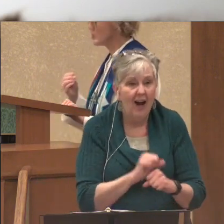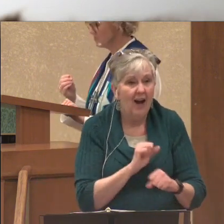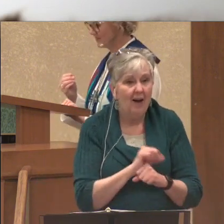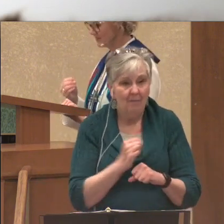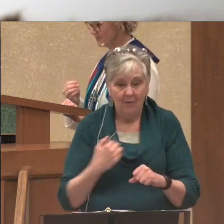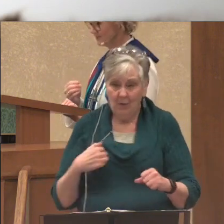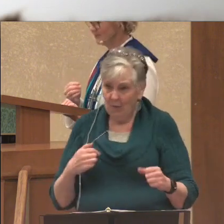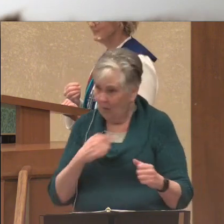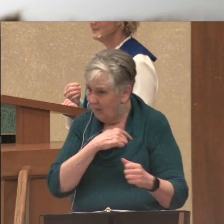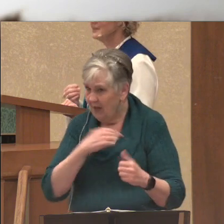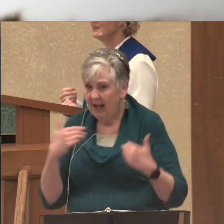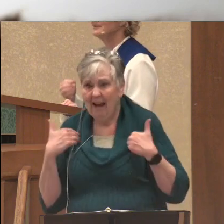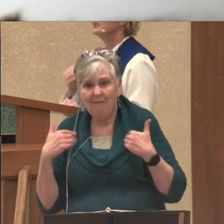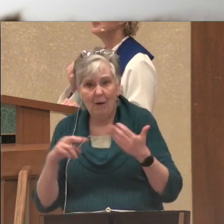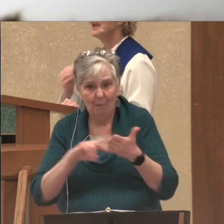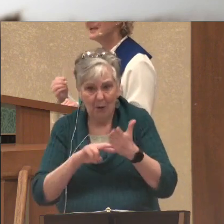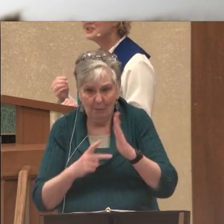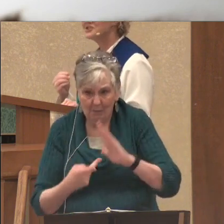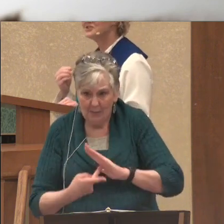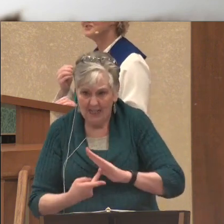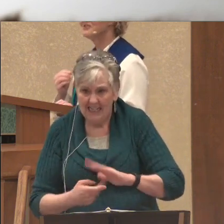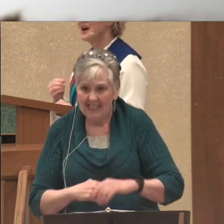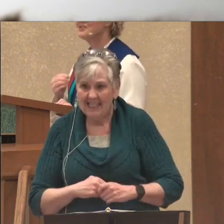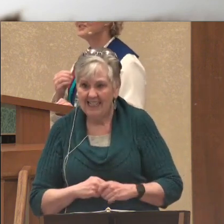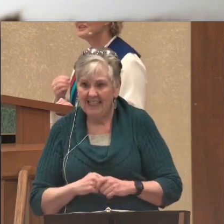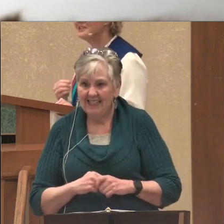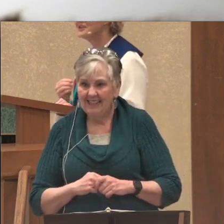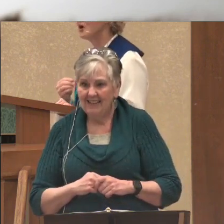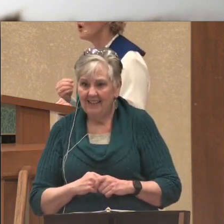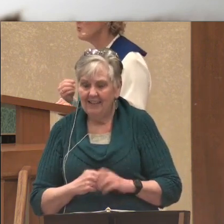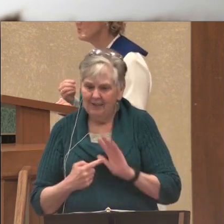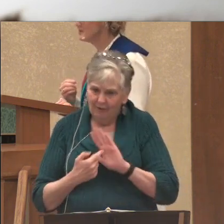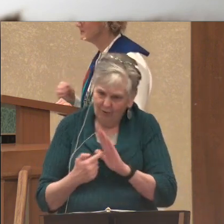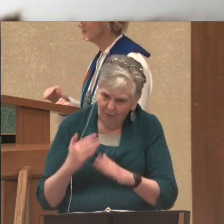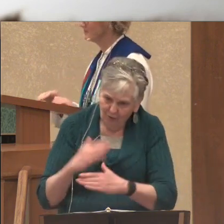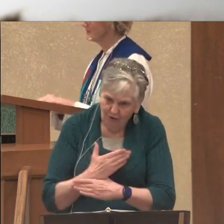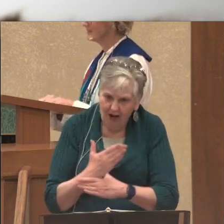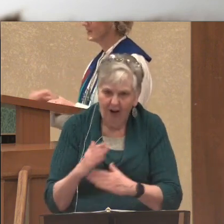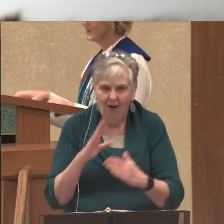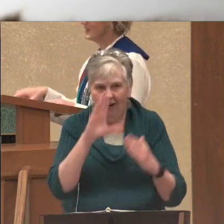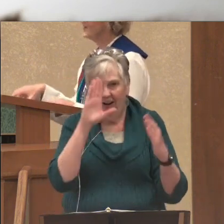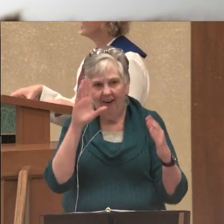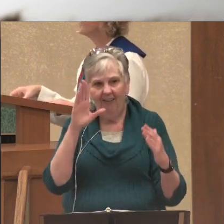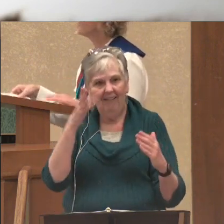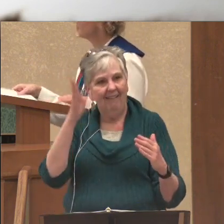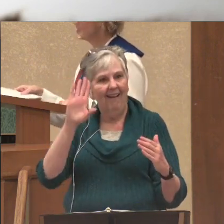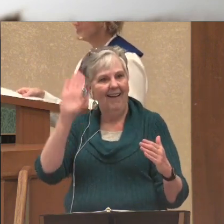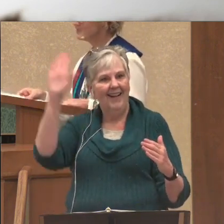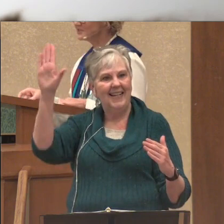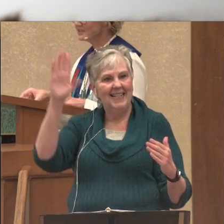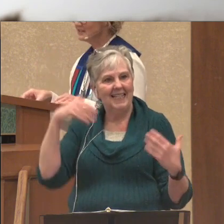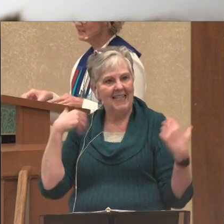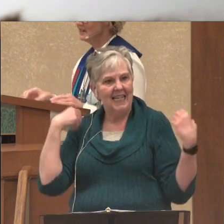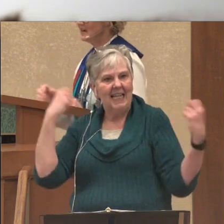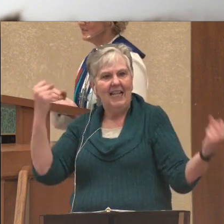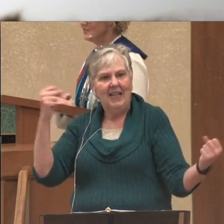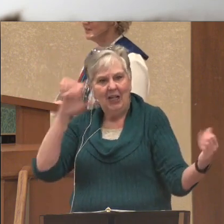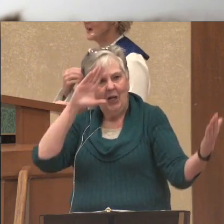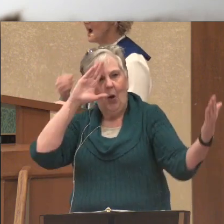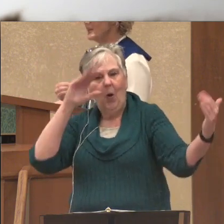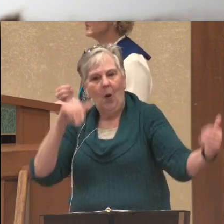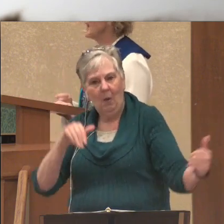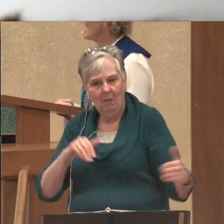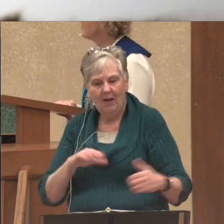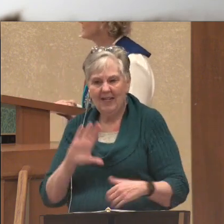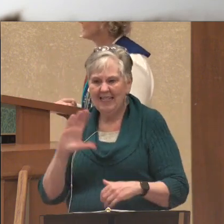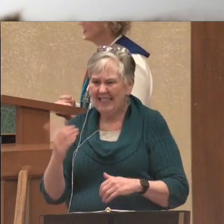a purpose, to be agents of God's healing hope. If it seems that